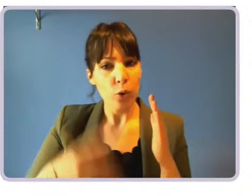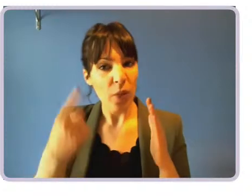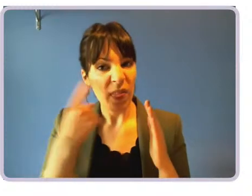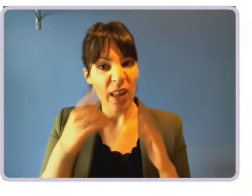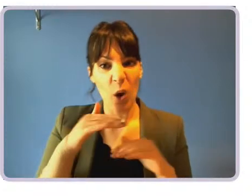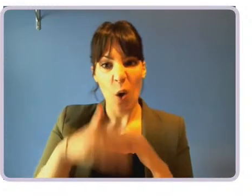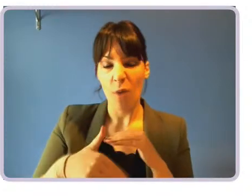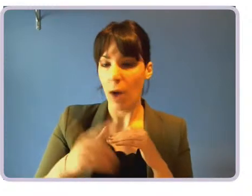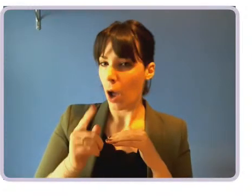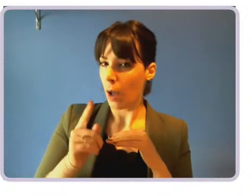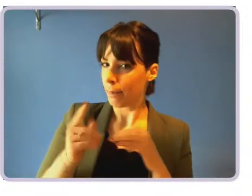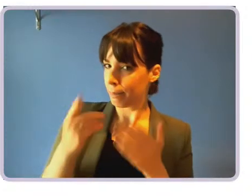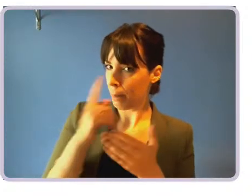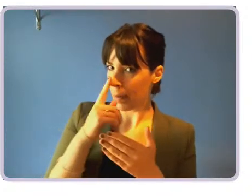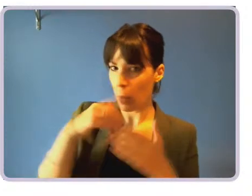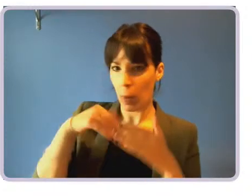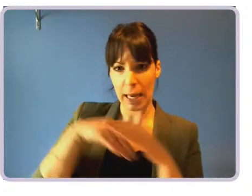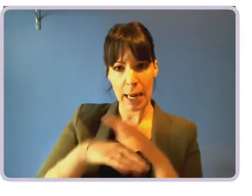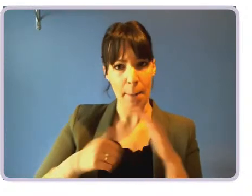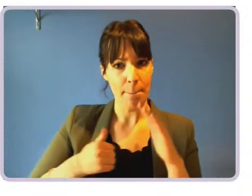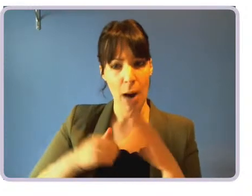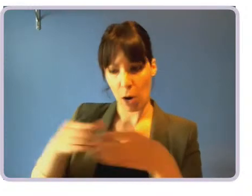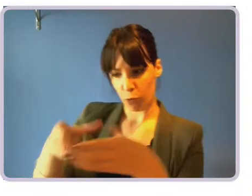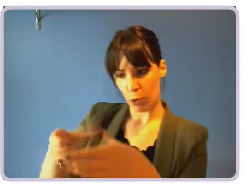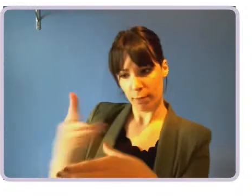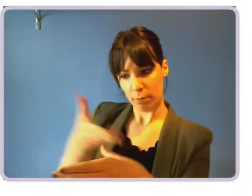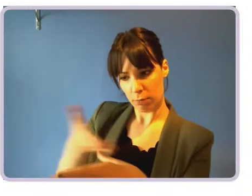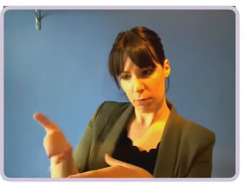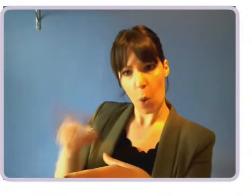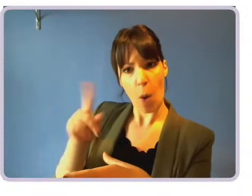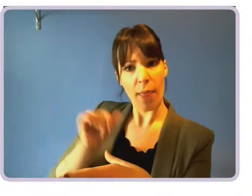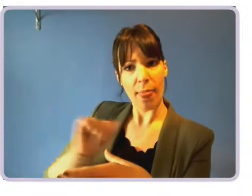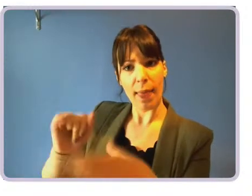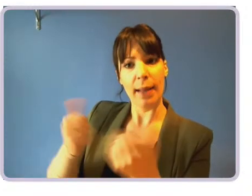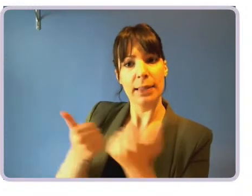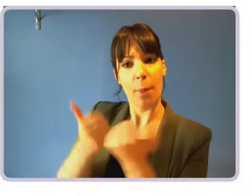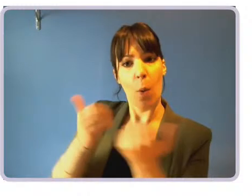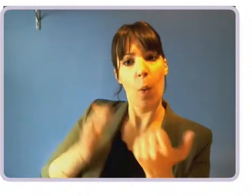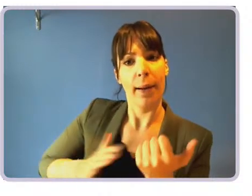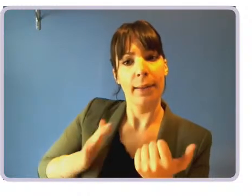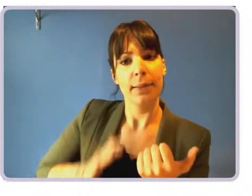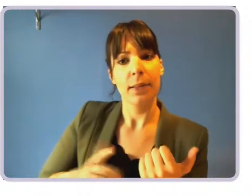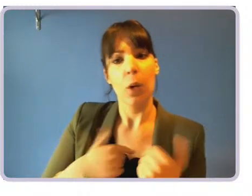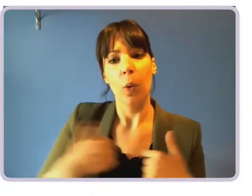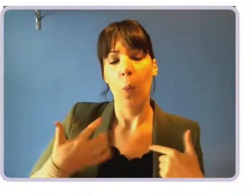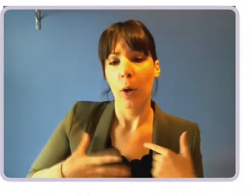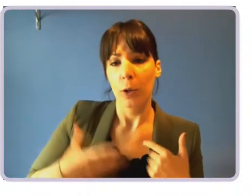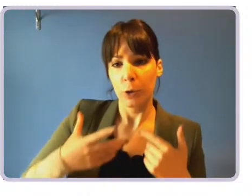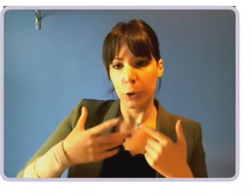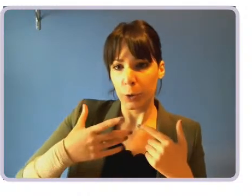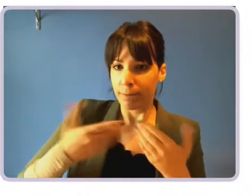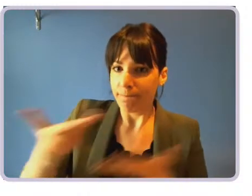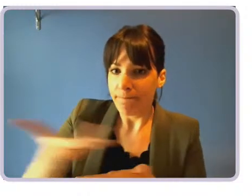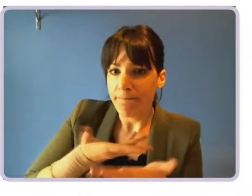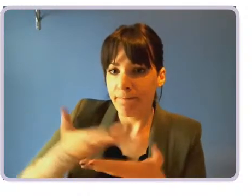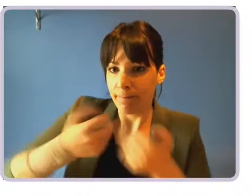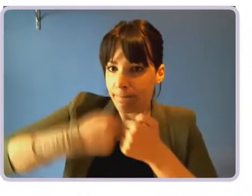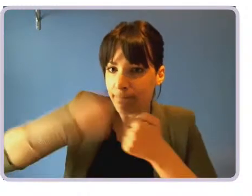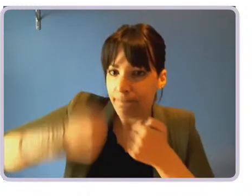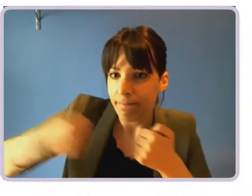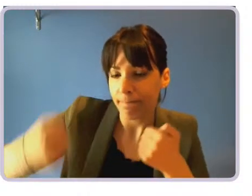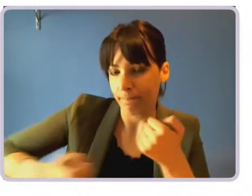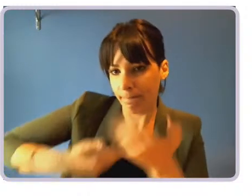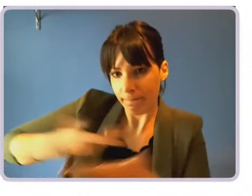in my peer group, of the people that I support, and have and expand on conversations so that they could share information in